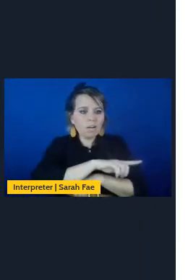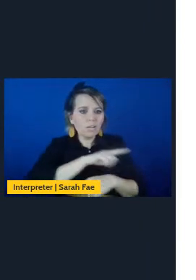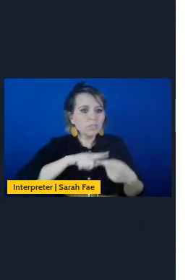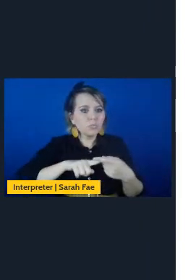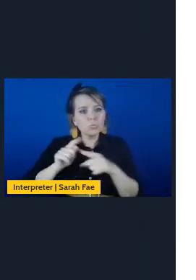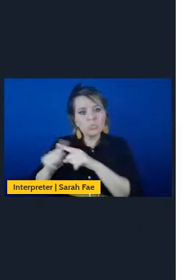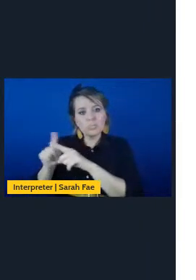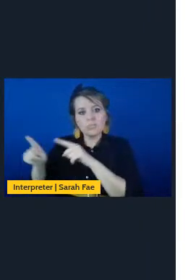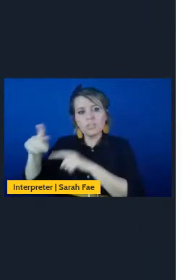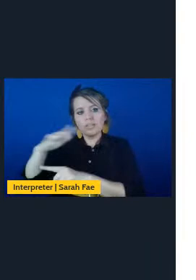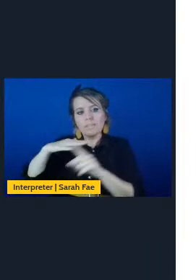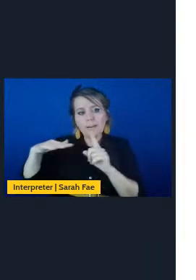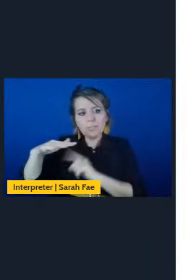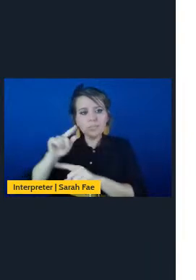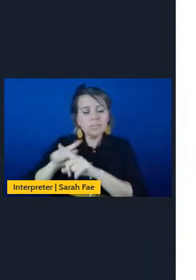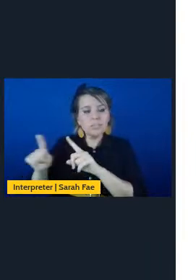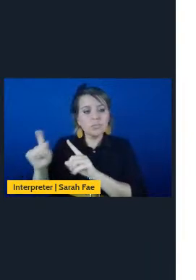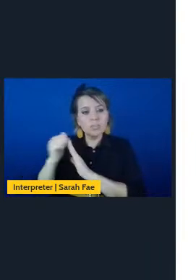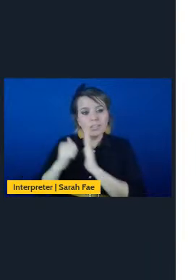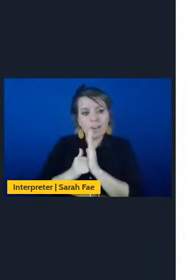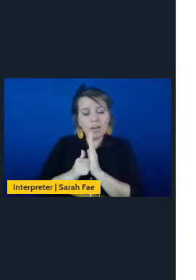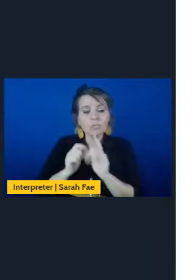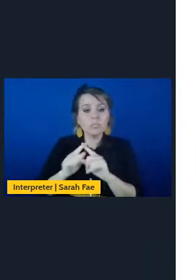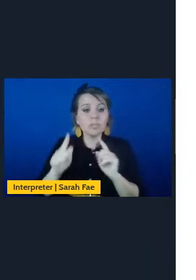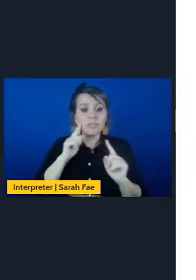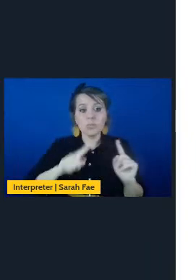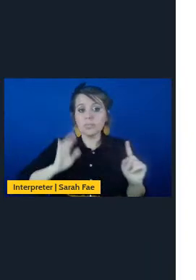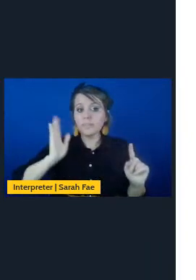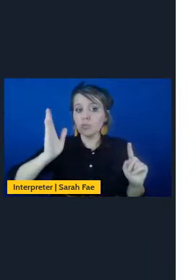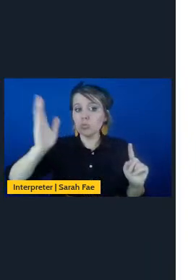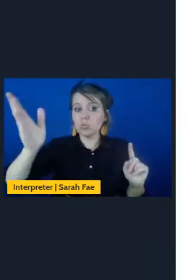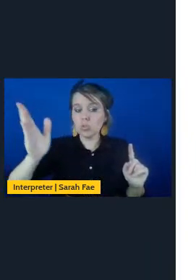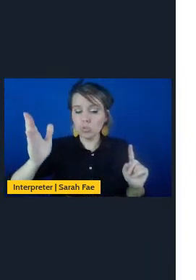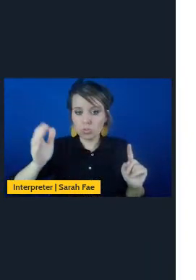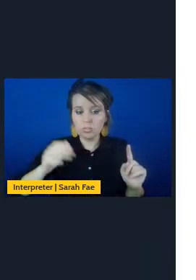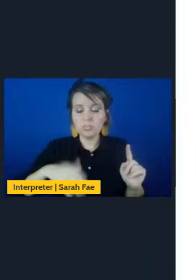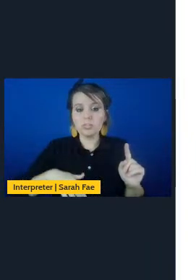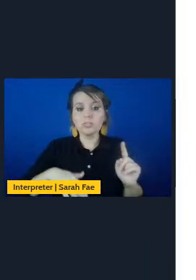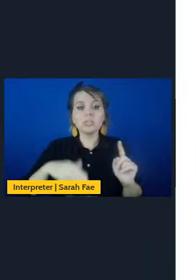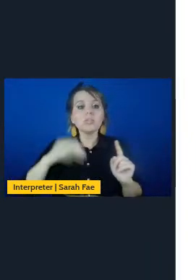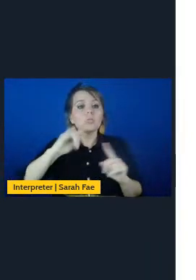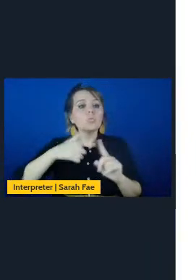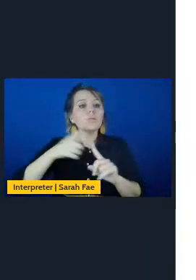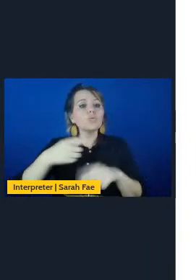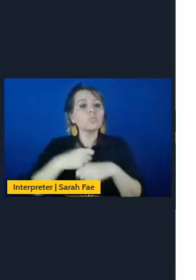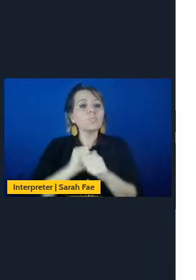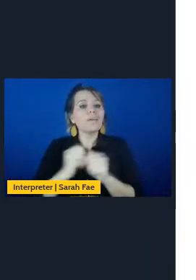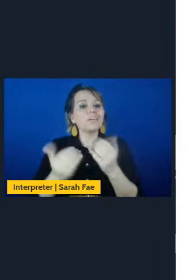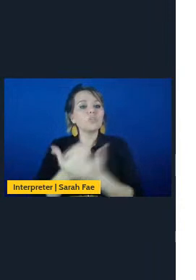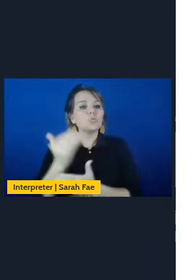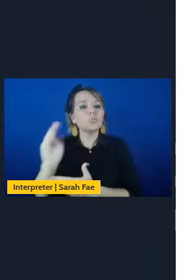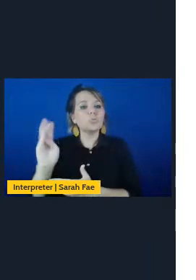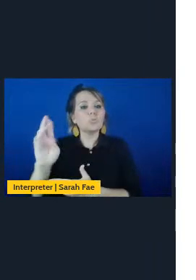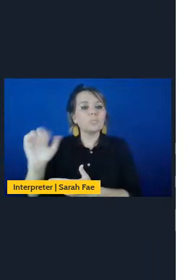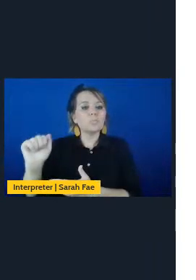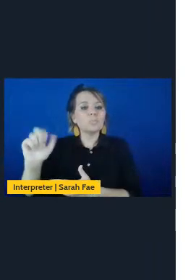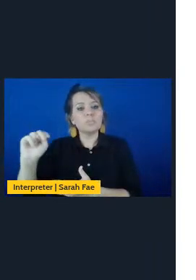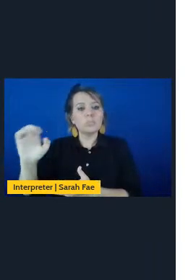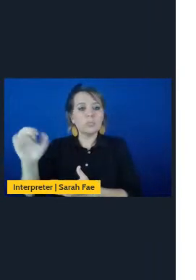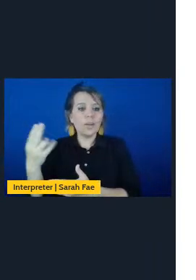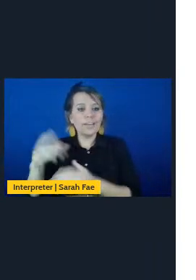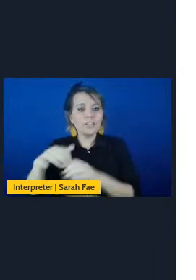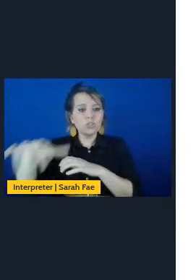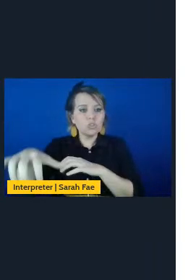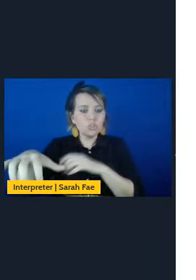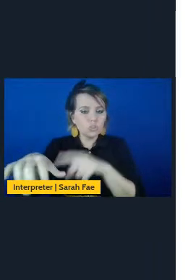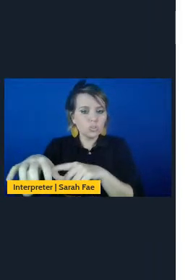multiple accounts. But for the feature branch deployments, when we create a new branch, since this is just building and deploying